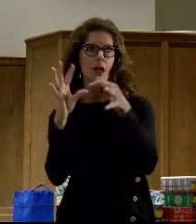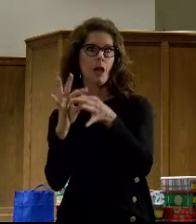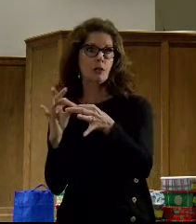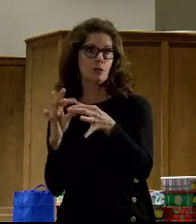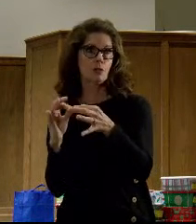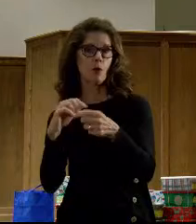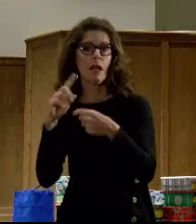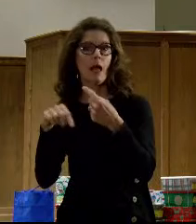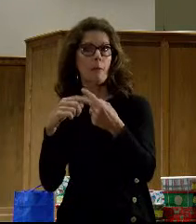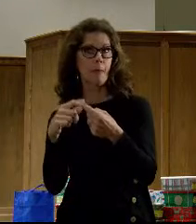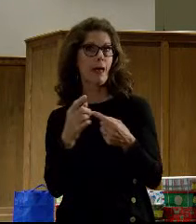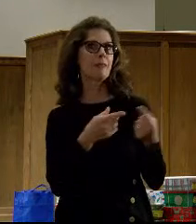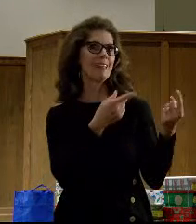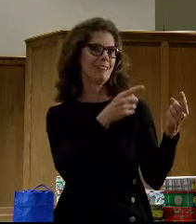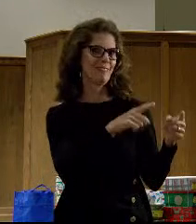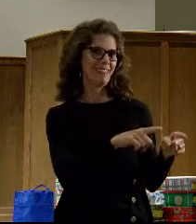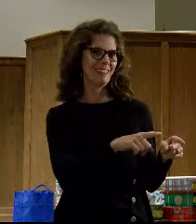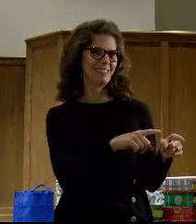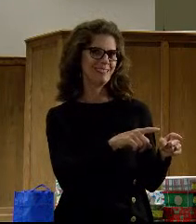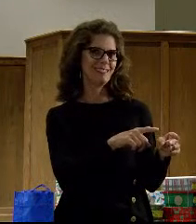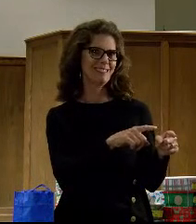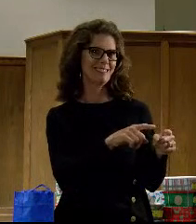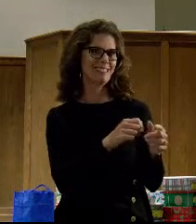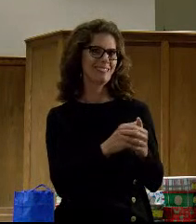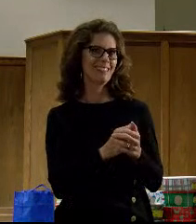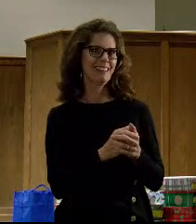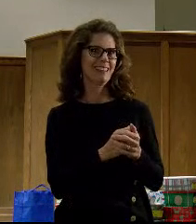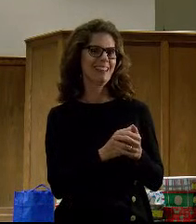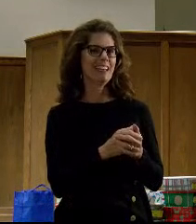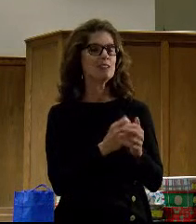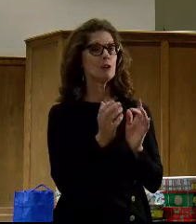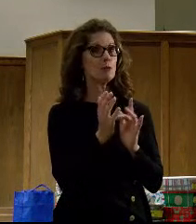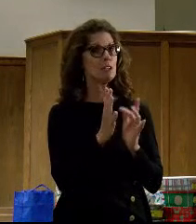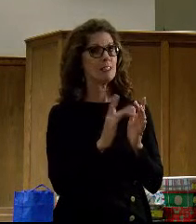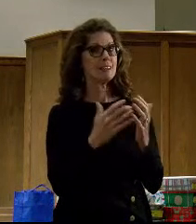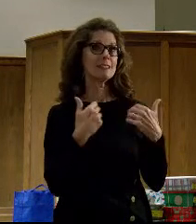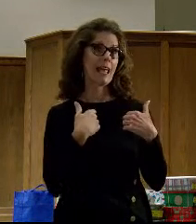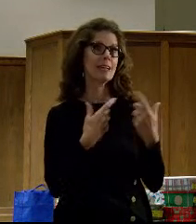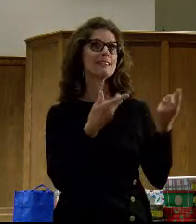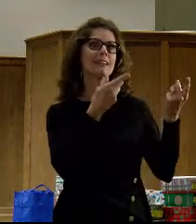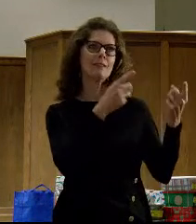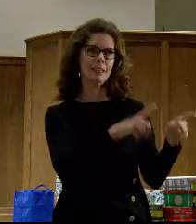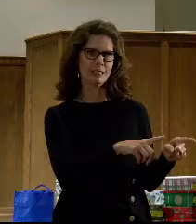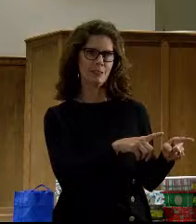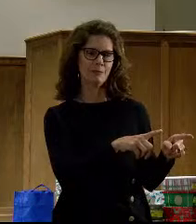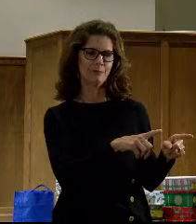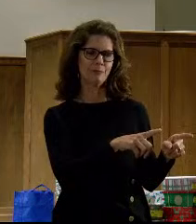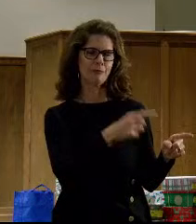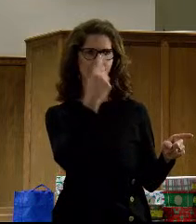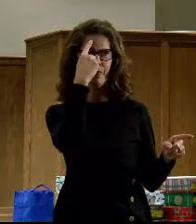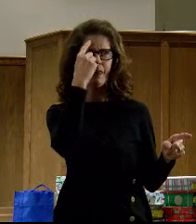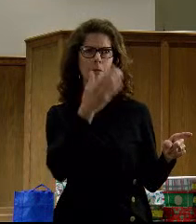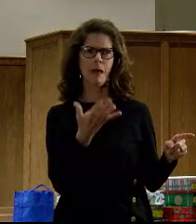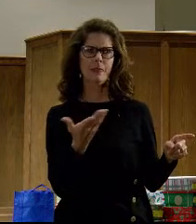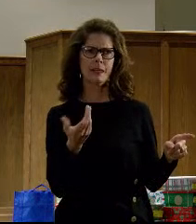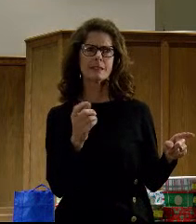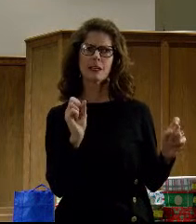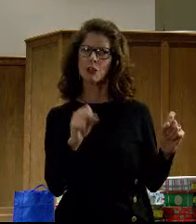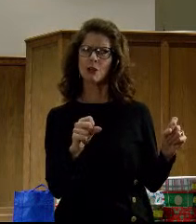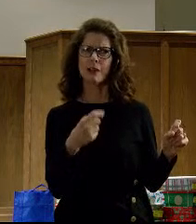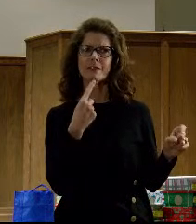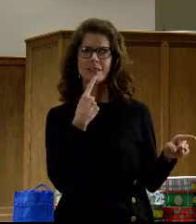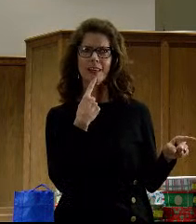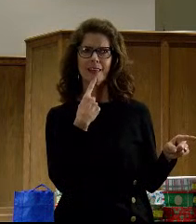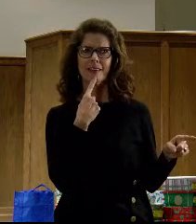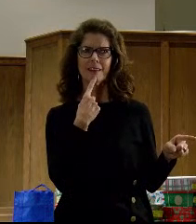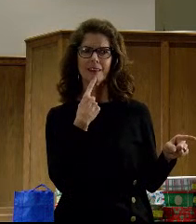event is the crucifixion, but he is telling a story here. And think about all the stories he could have told while